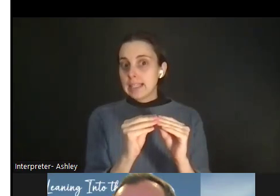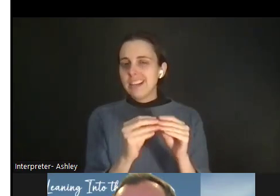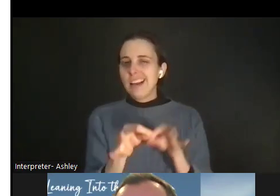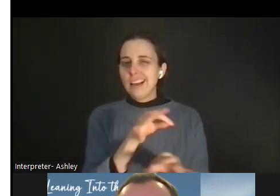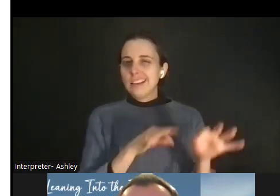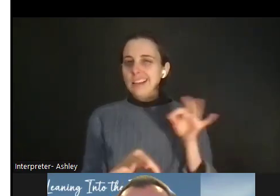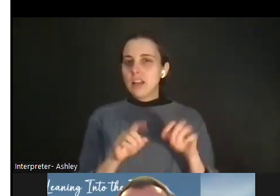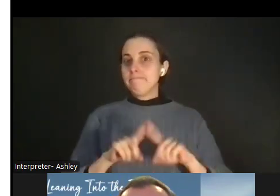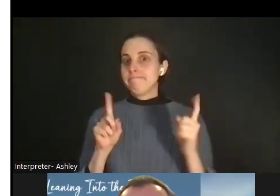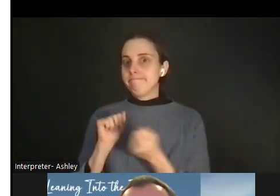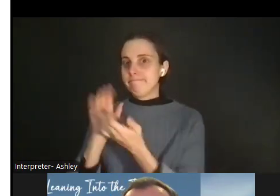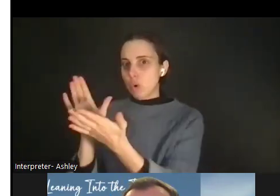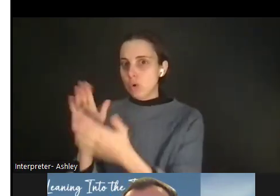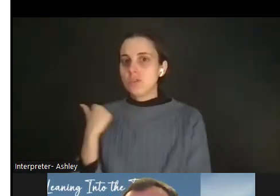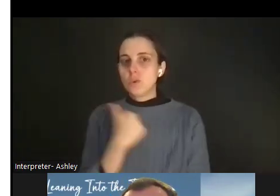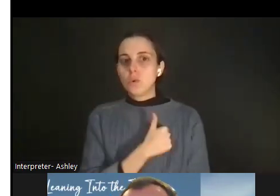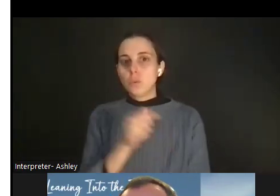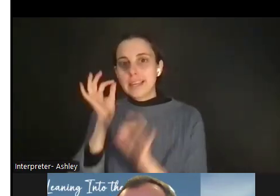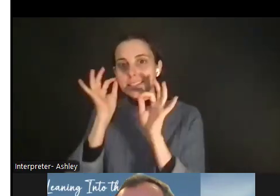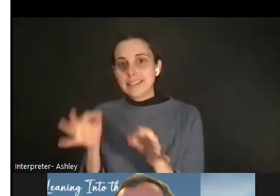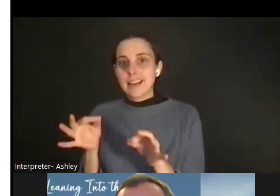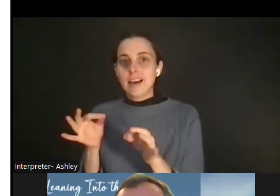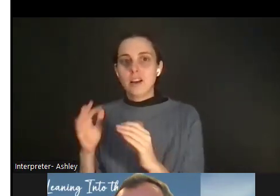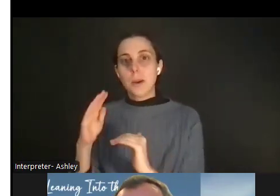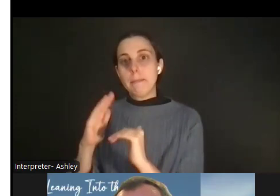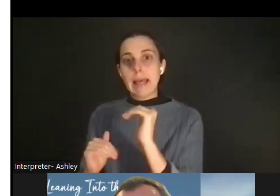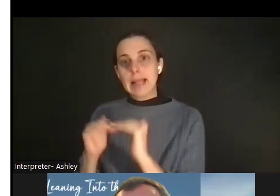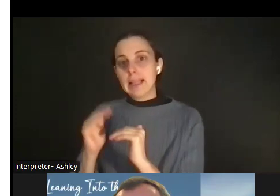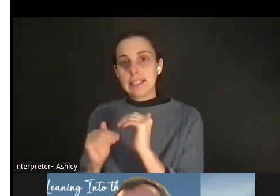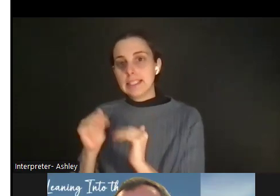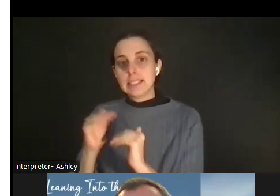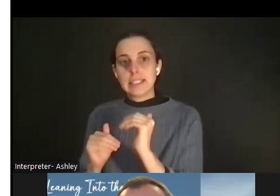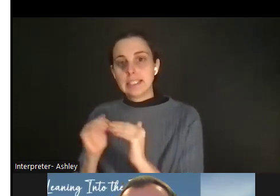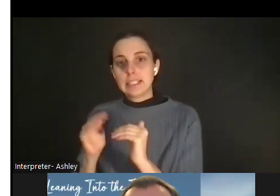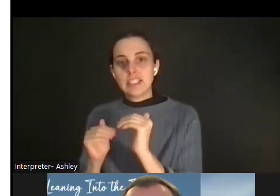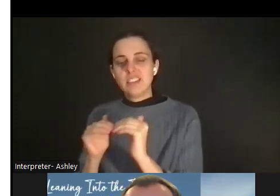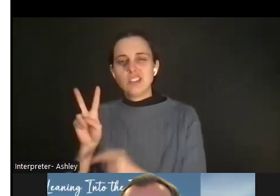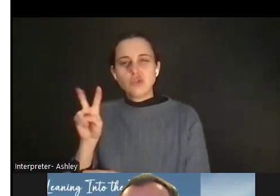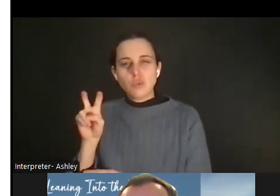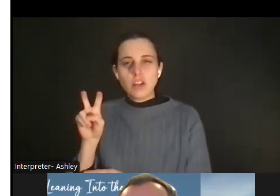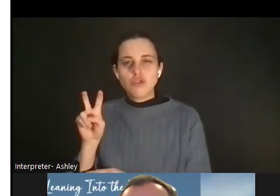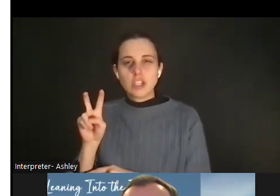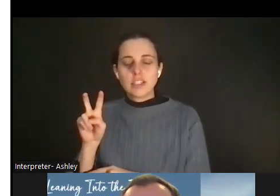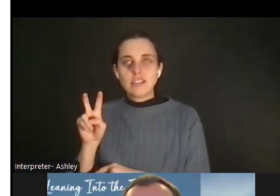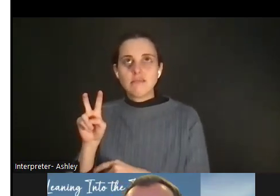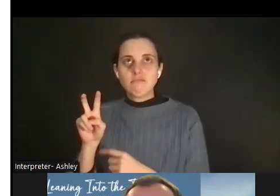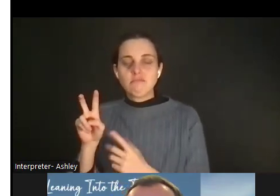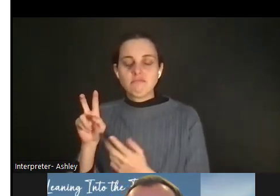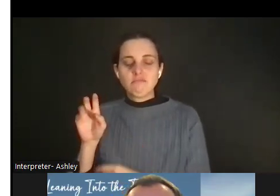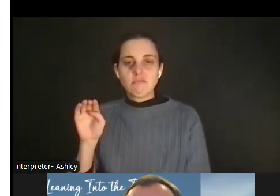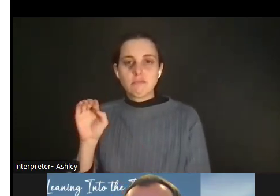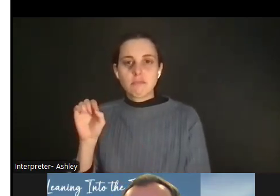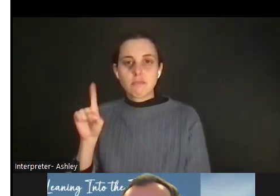we say, okay, let's build a catalog of those 200 plus modules. And those modules are 5